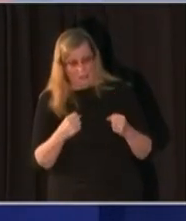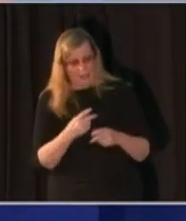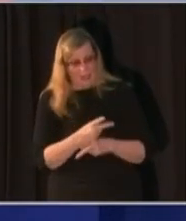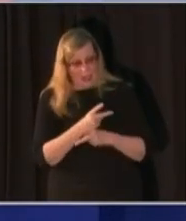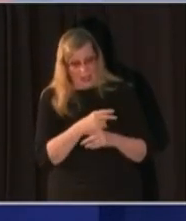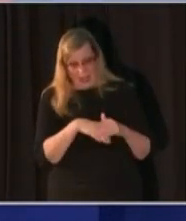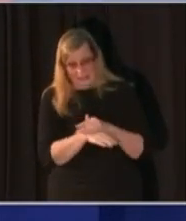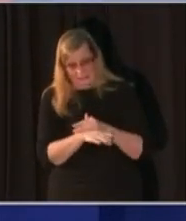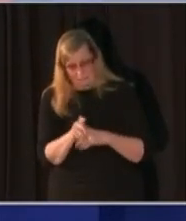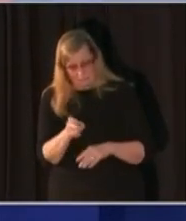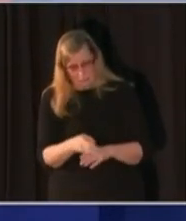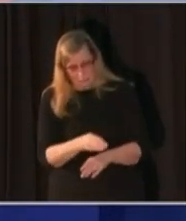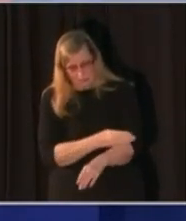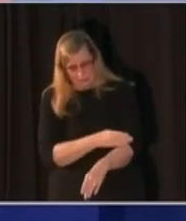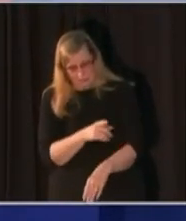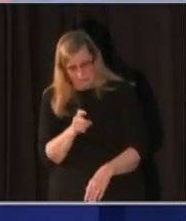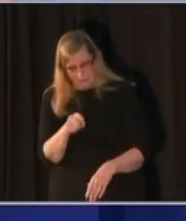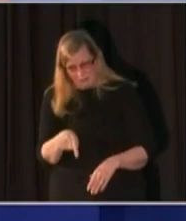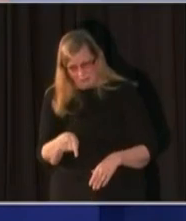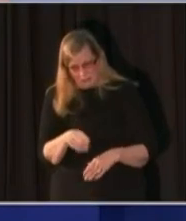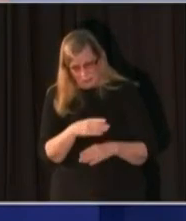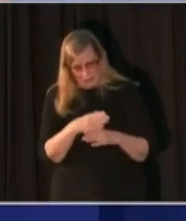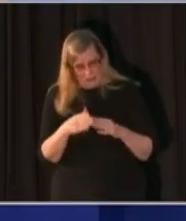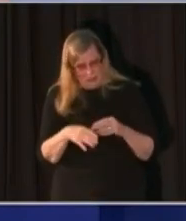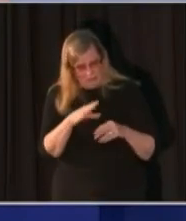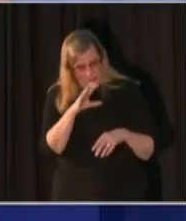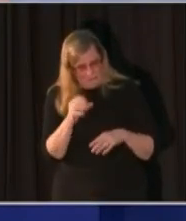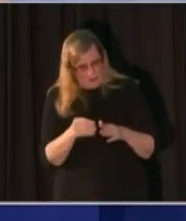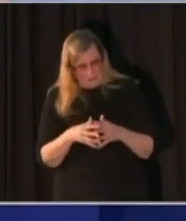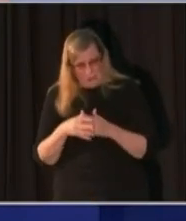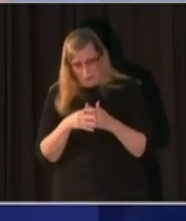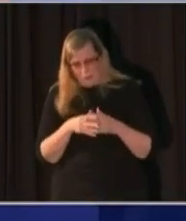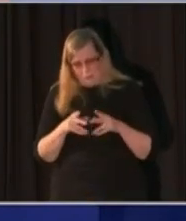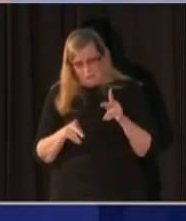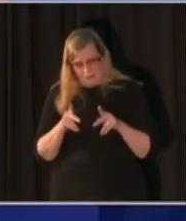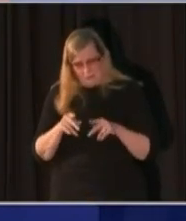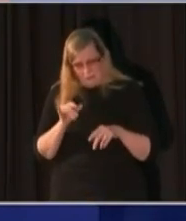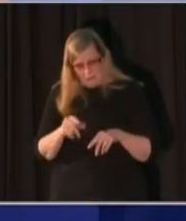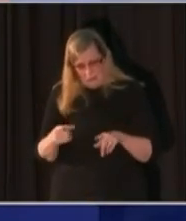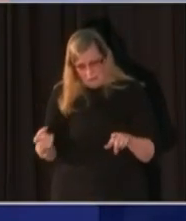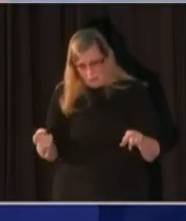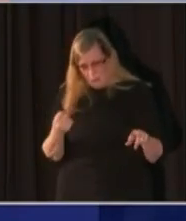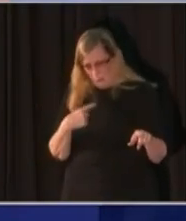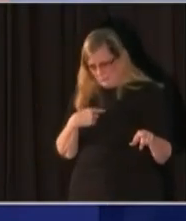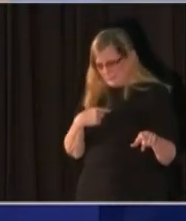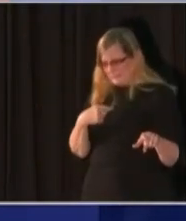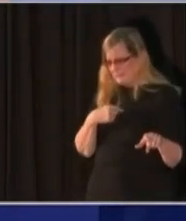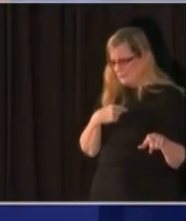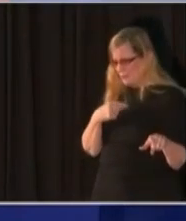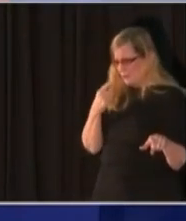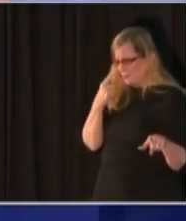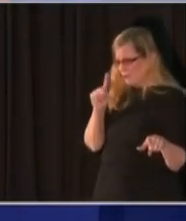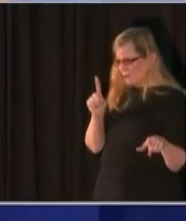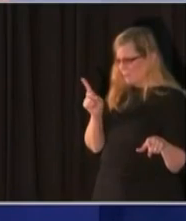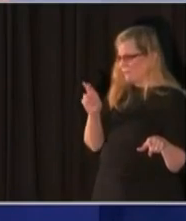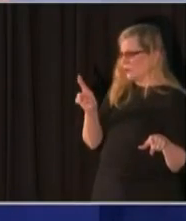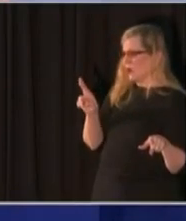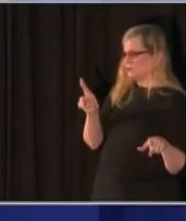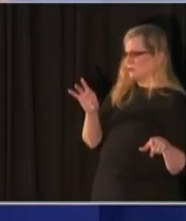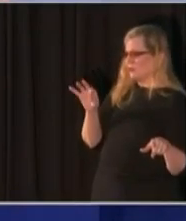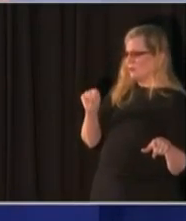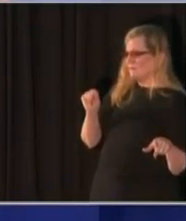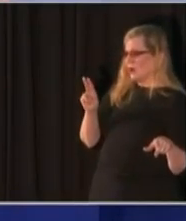the outcomes for African Americans? And I think this is a question, and if you heard Dr. Fauci in the last couple of days, I